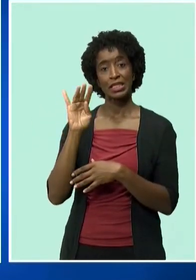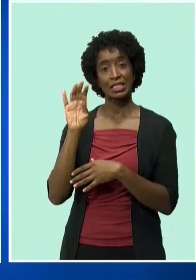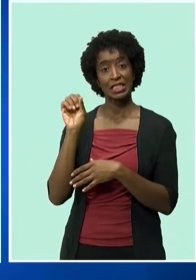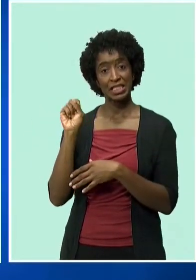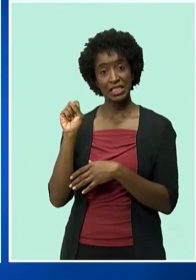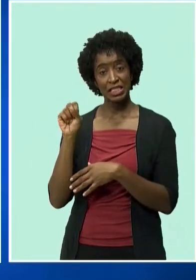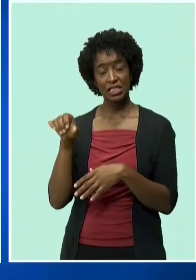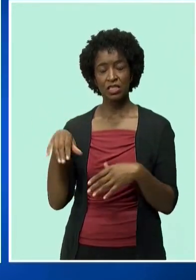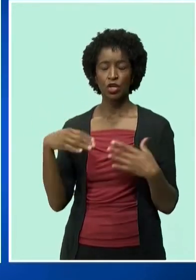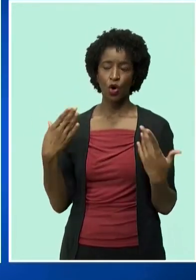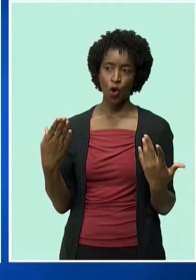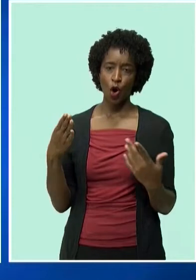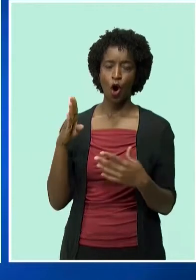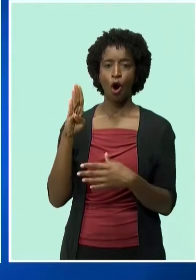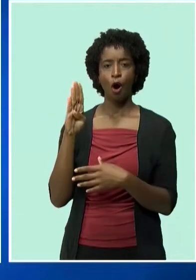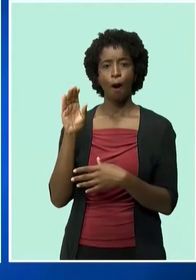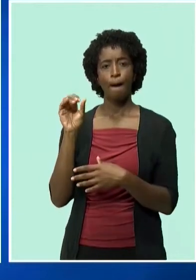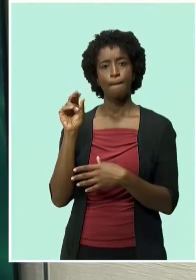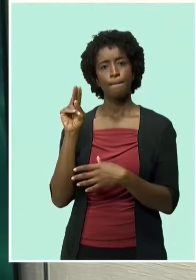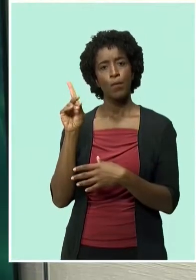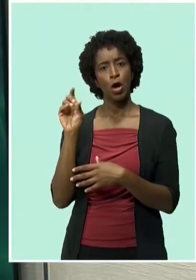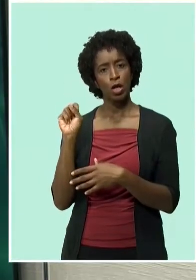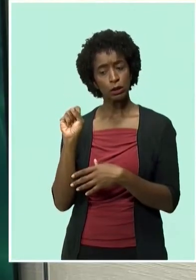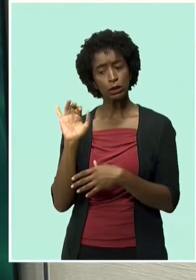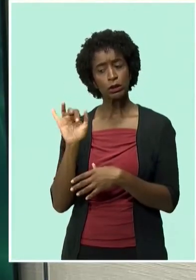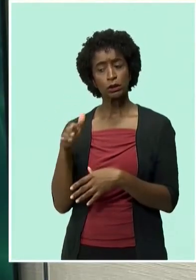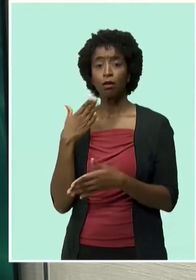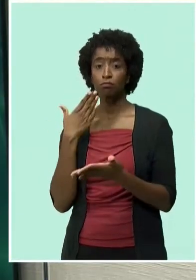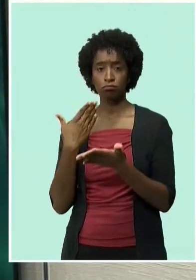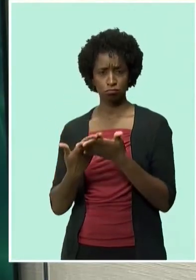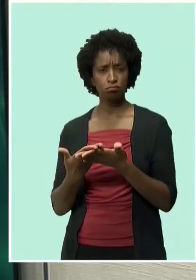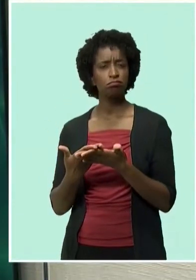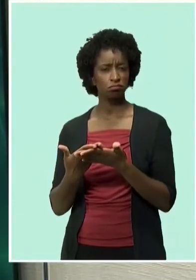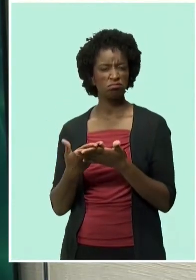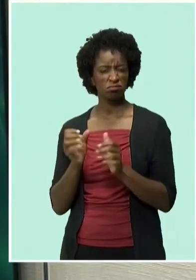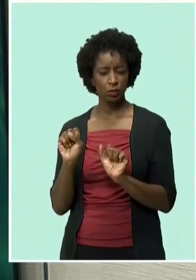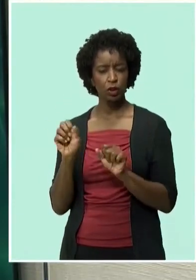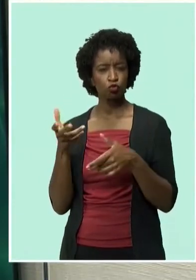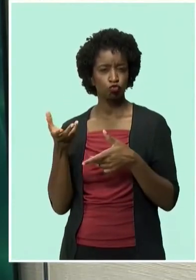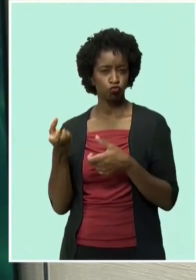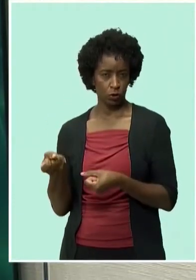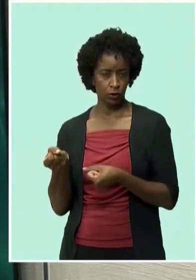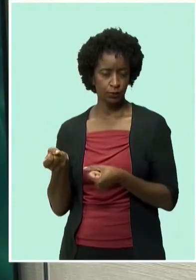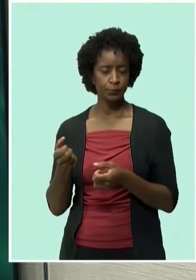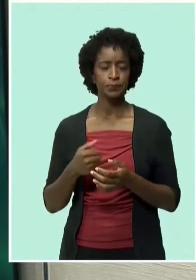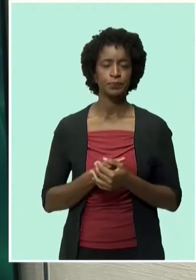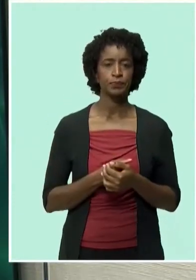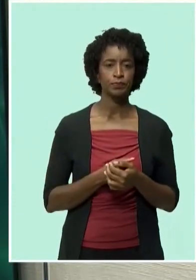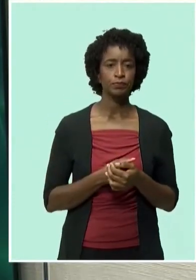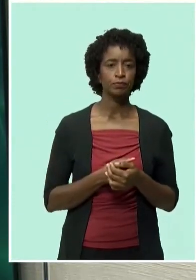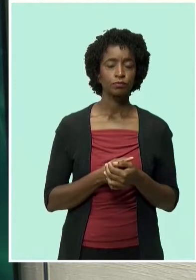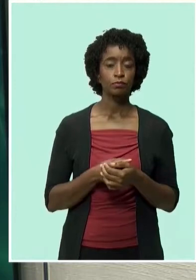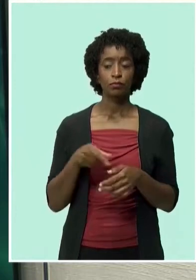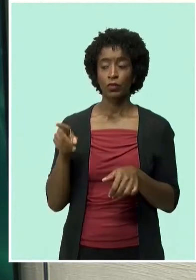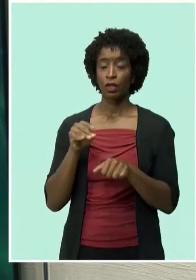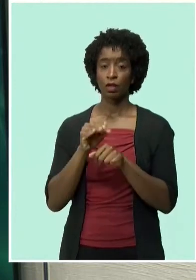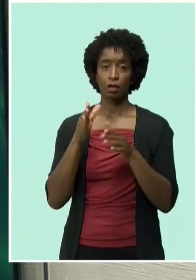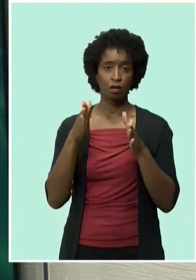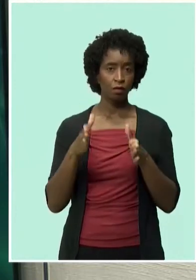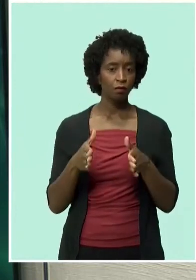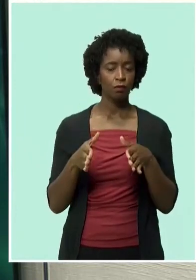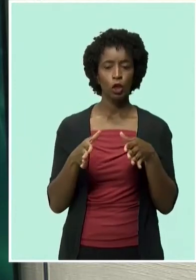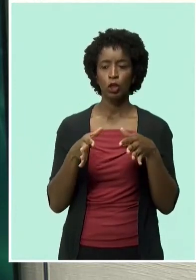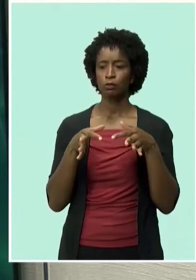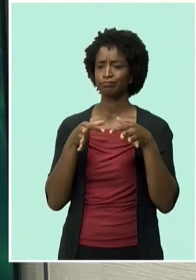it is an effective tool. In a wide-ranging address, the finance consultant gave advice on pension